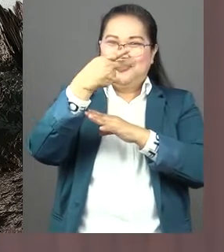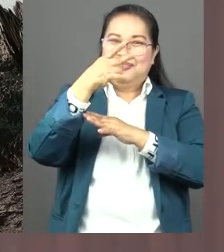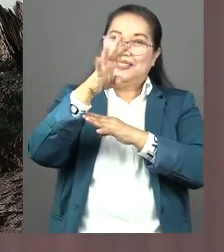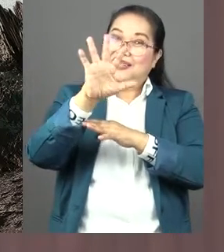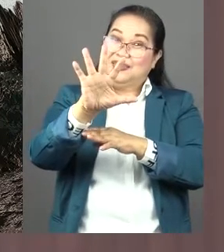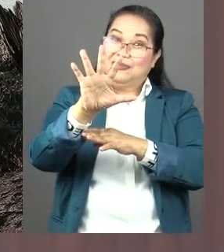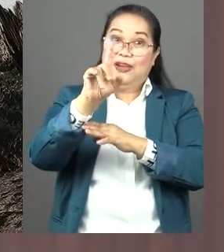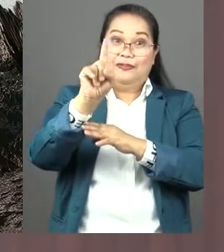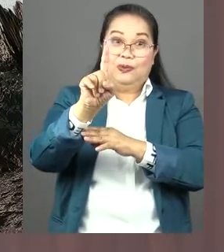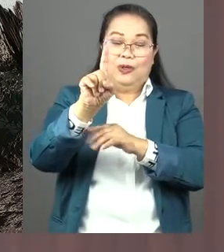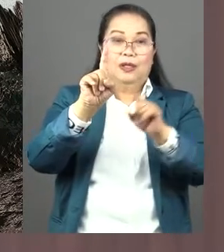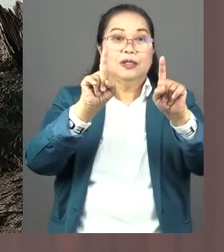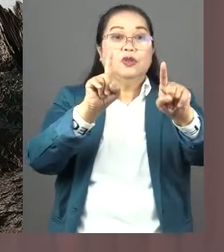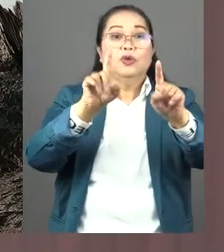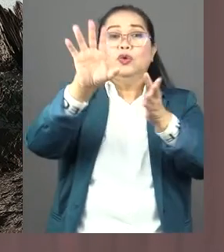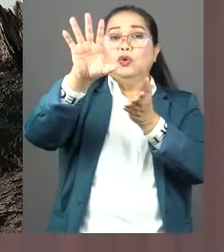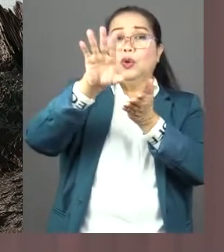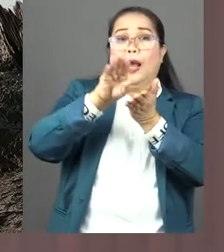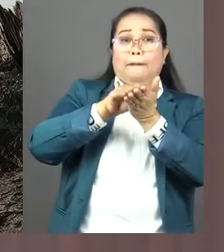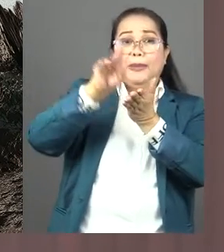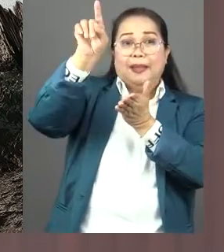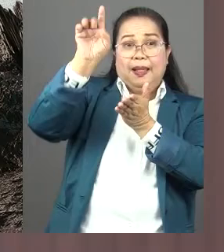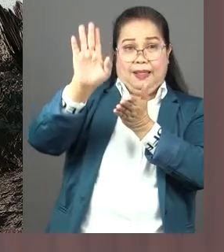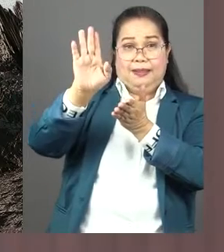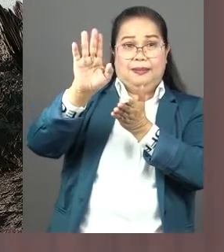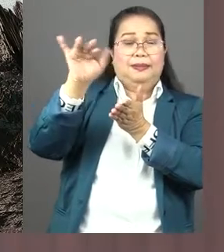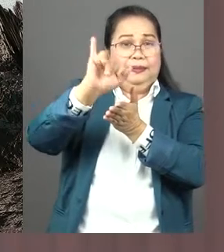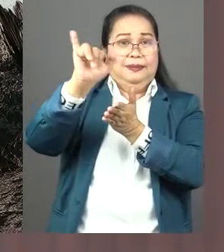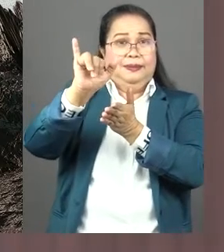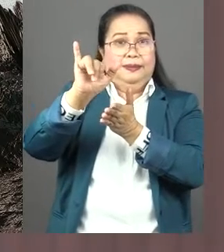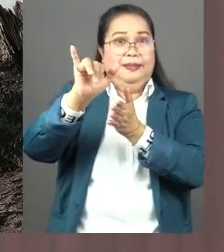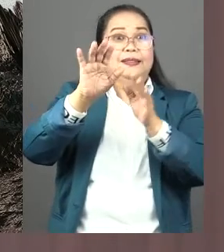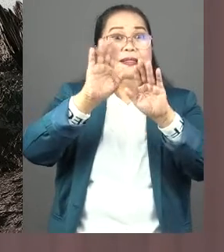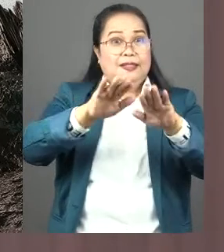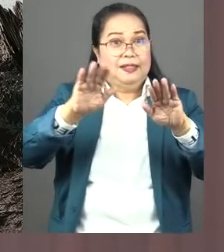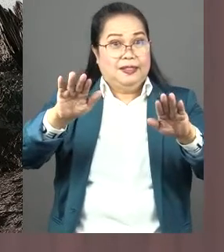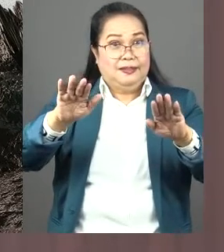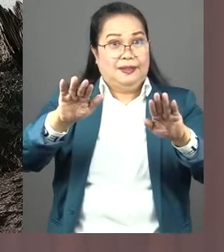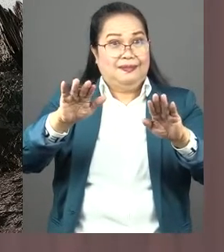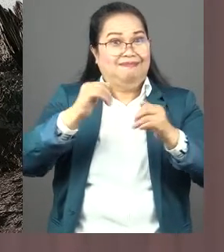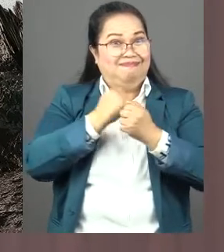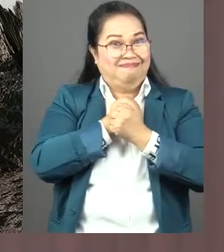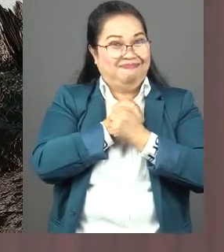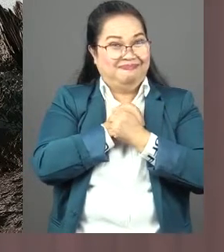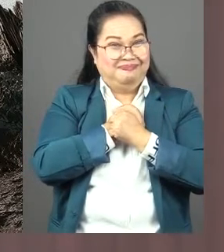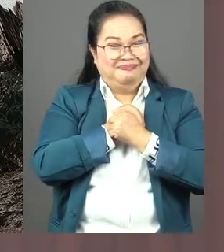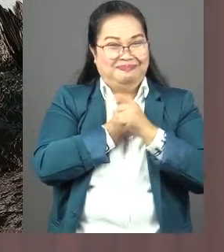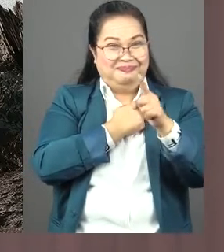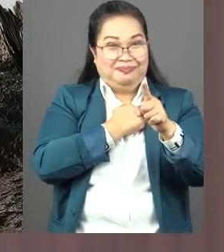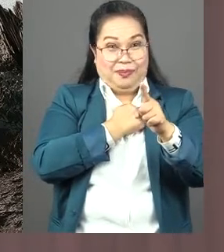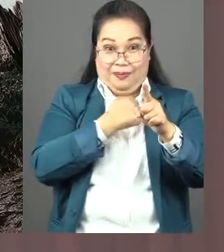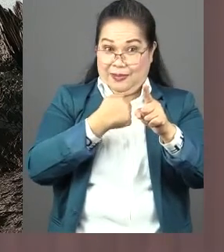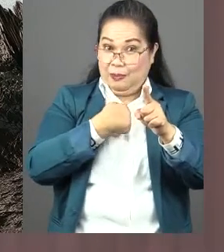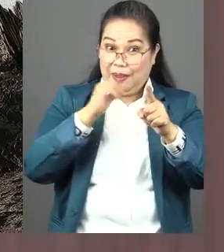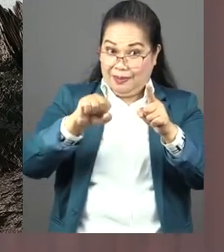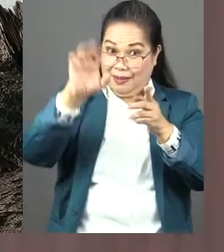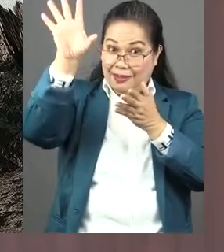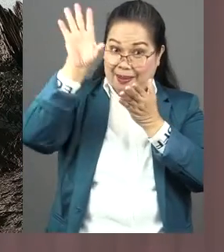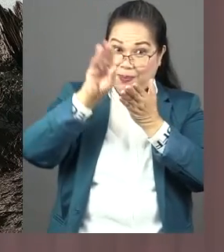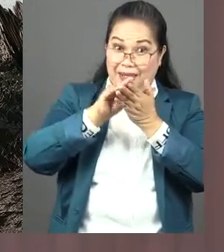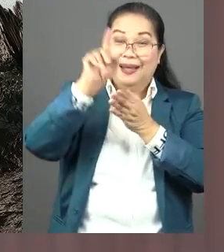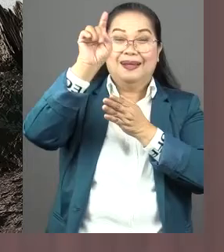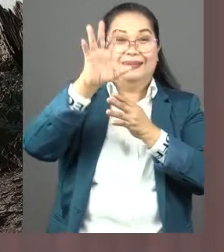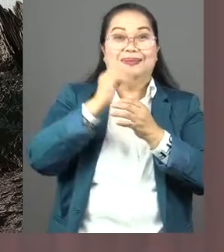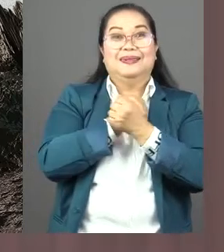says, "Be imitators of God as beloved children." Now, can I really be an imitator of God when it